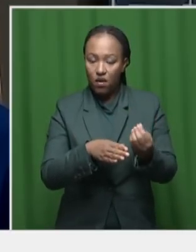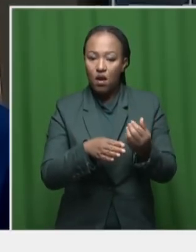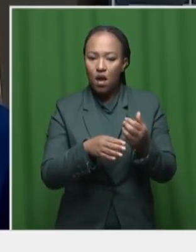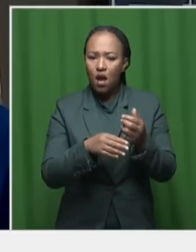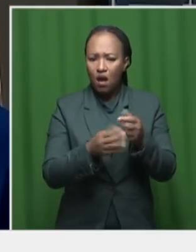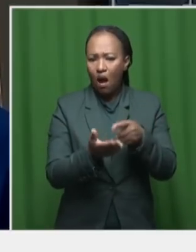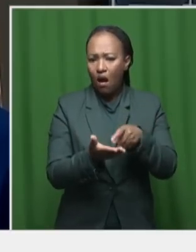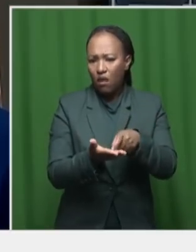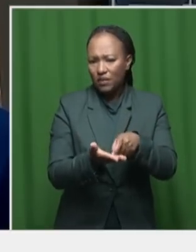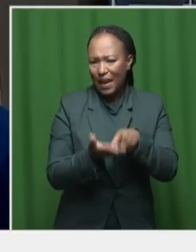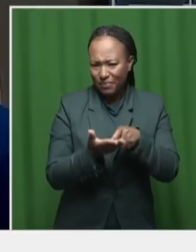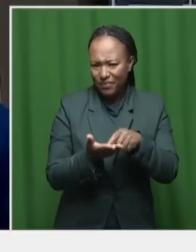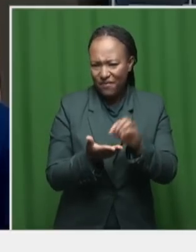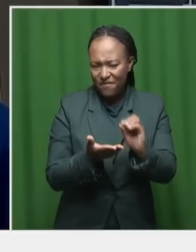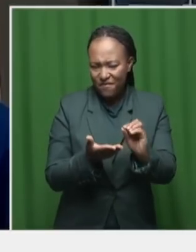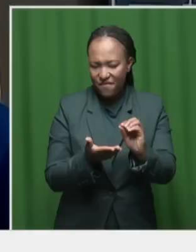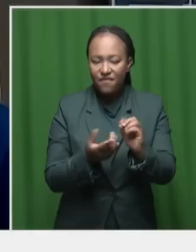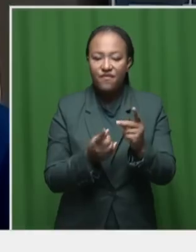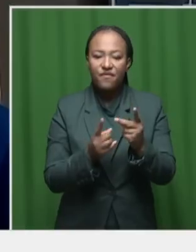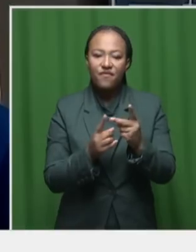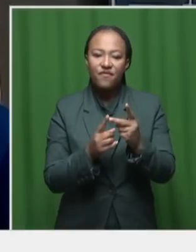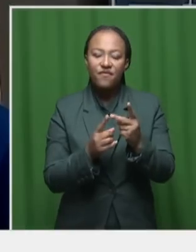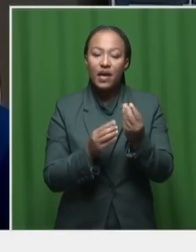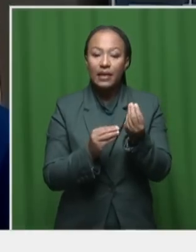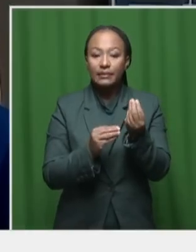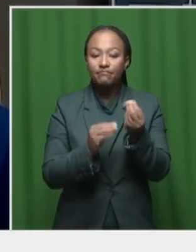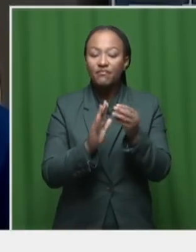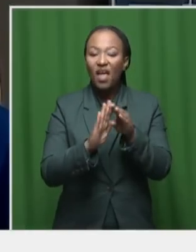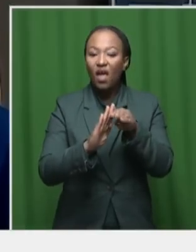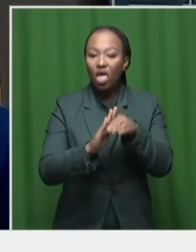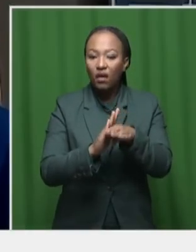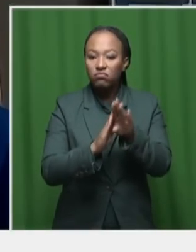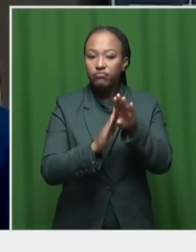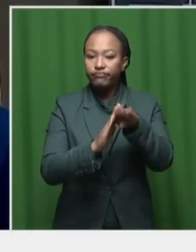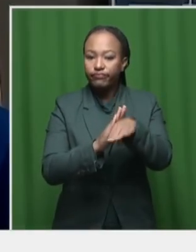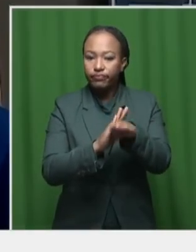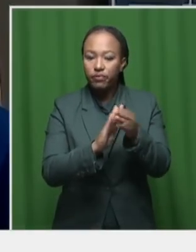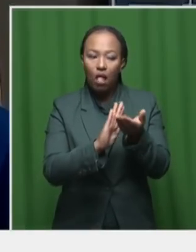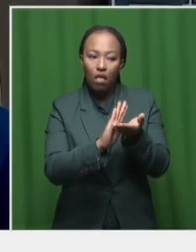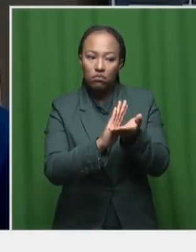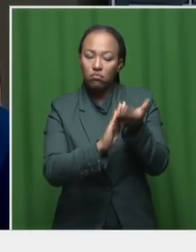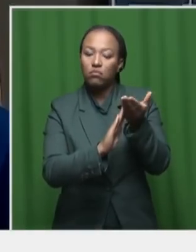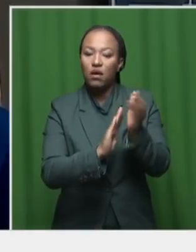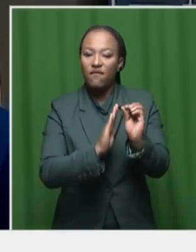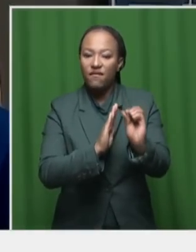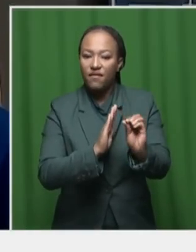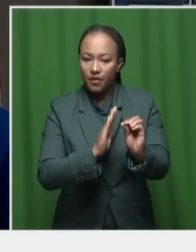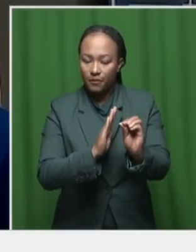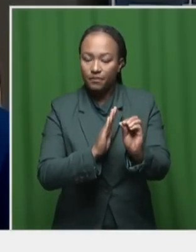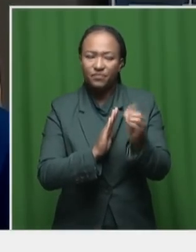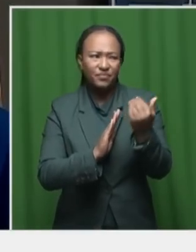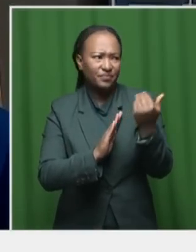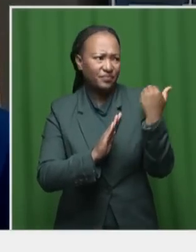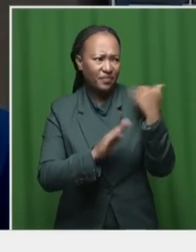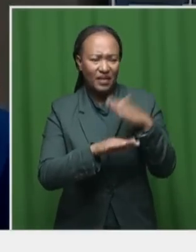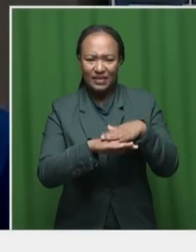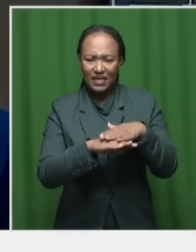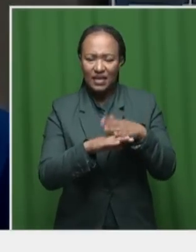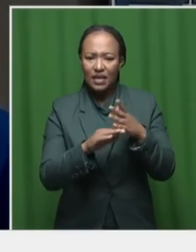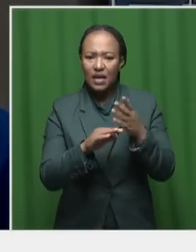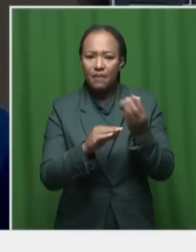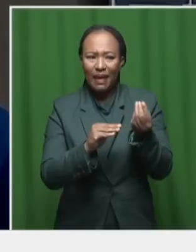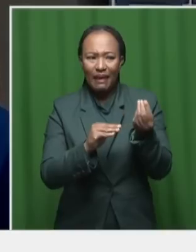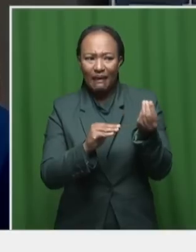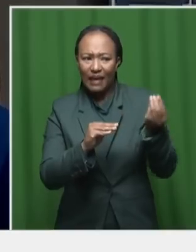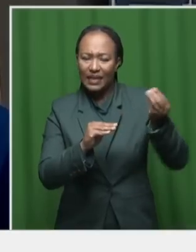point. We look at the inflation rate that is also climbing. Marginal increase the last time, but it's an increase all